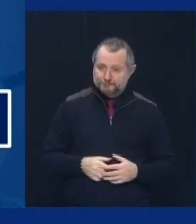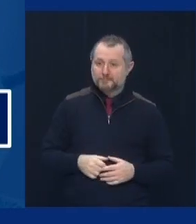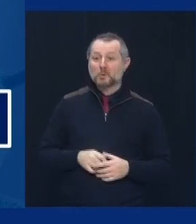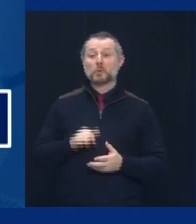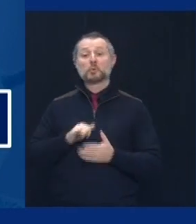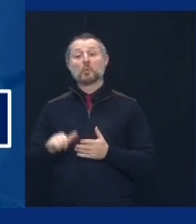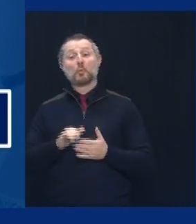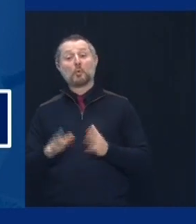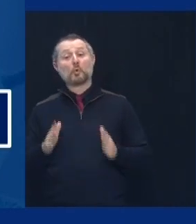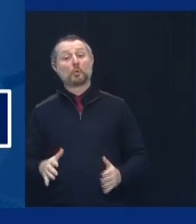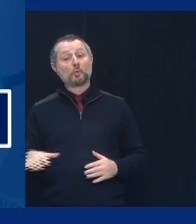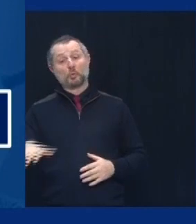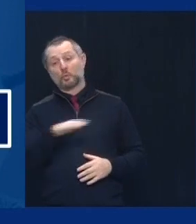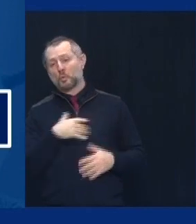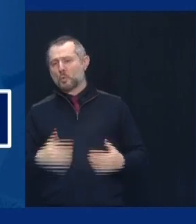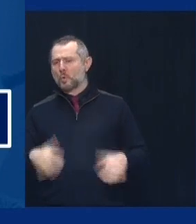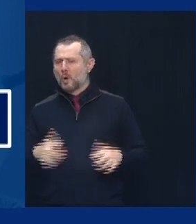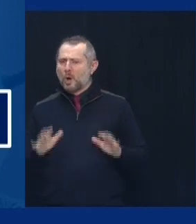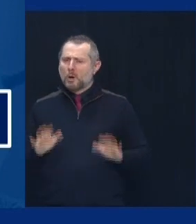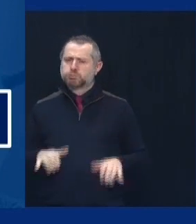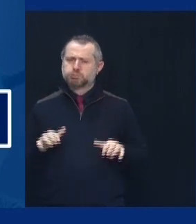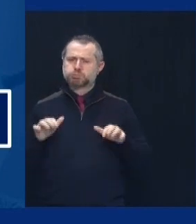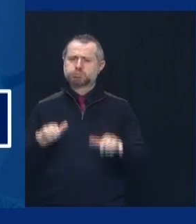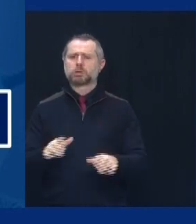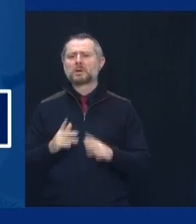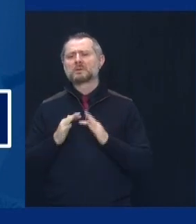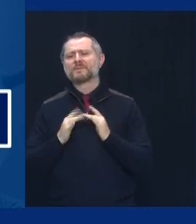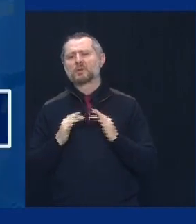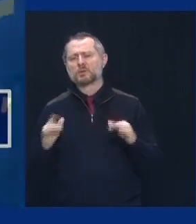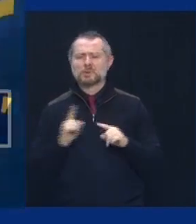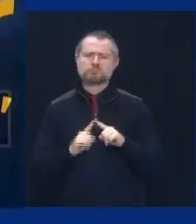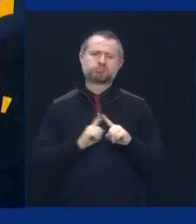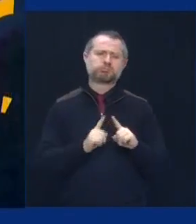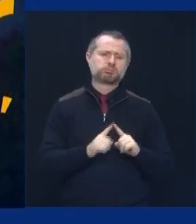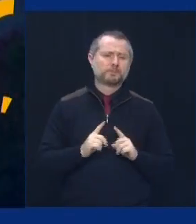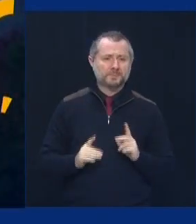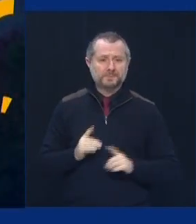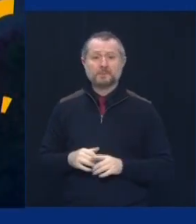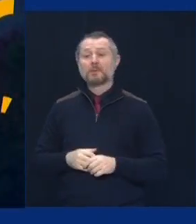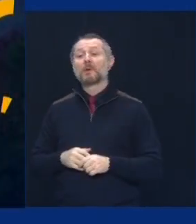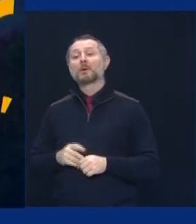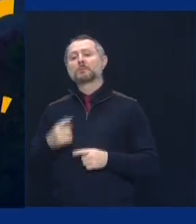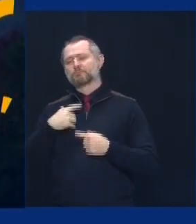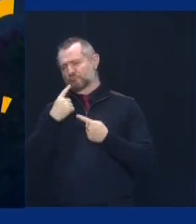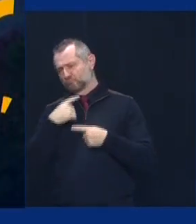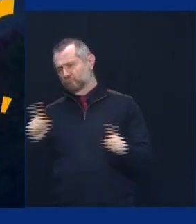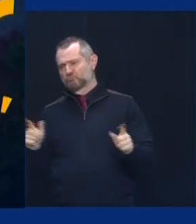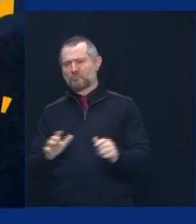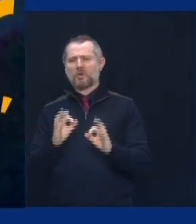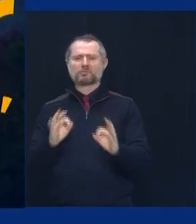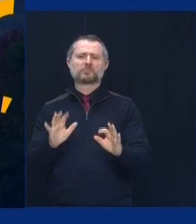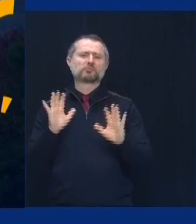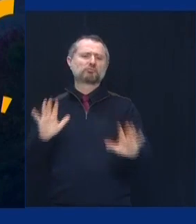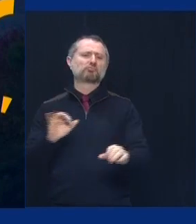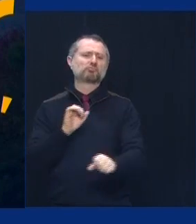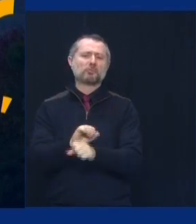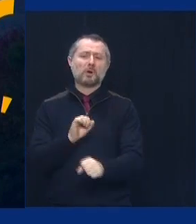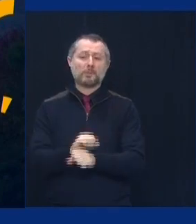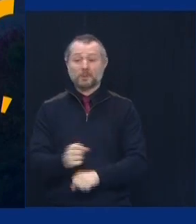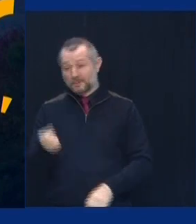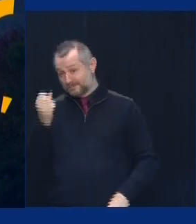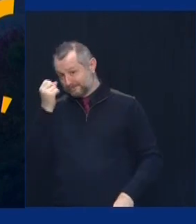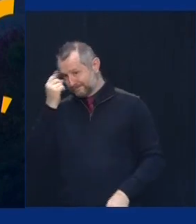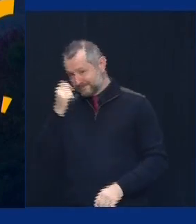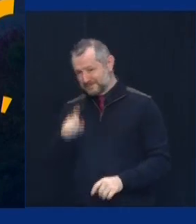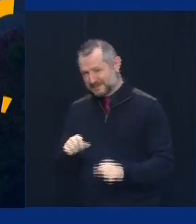its density, with its diversity, is really doing an extraordinary job. And we have to continue to do